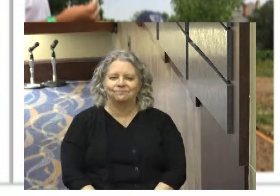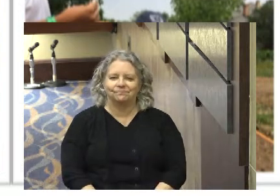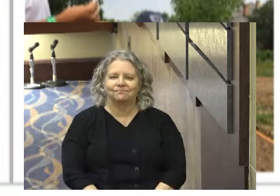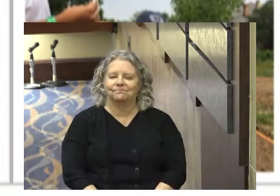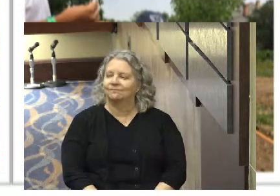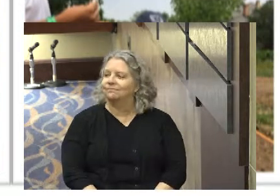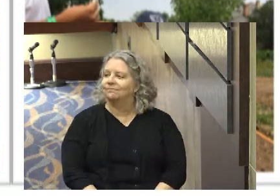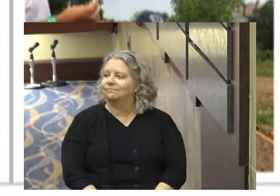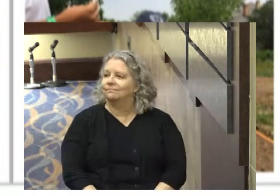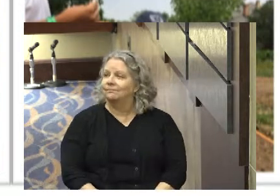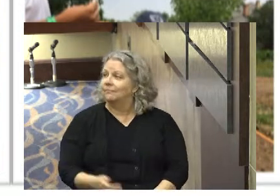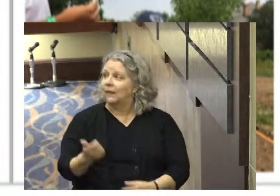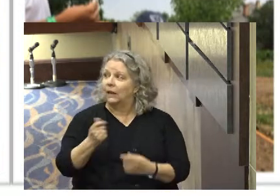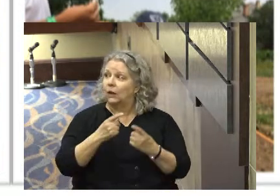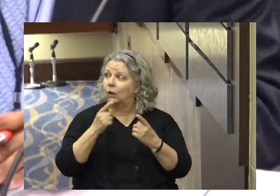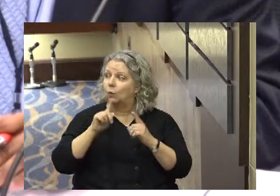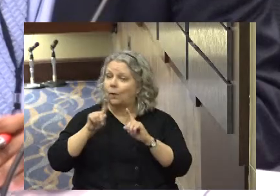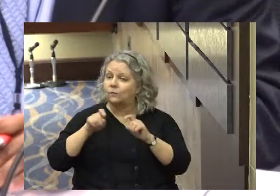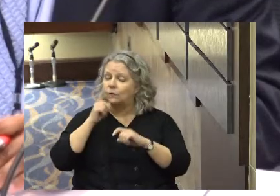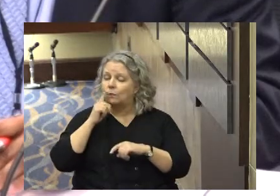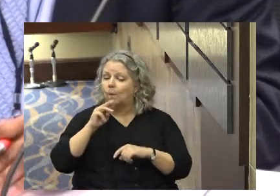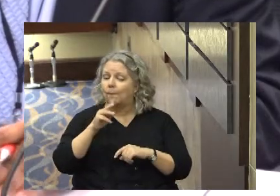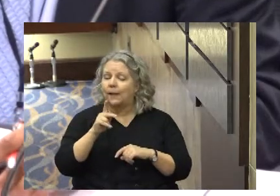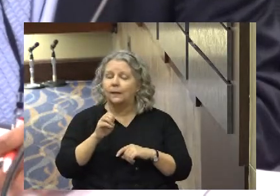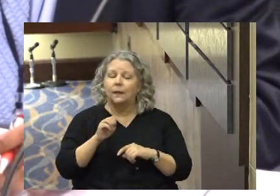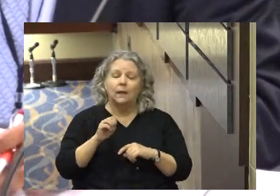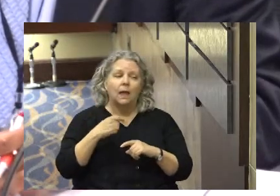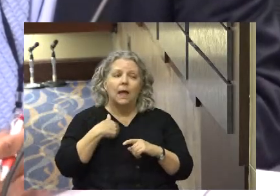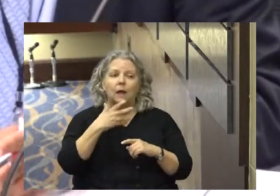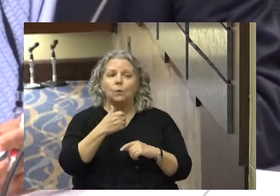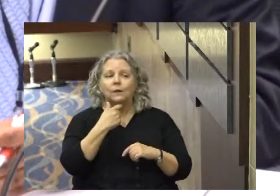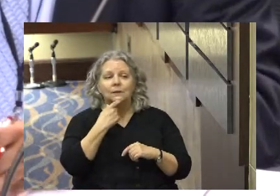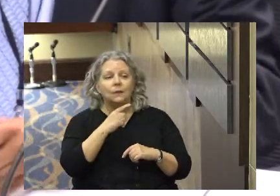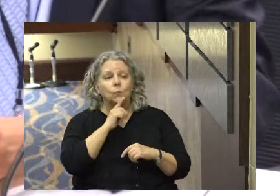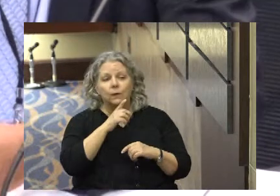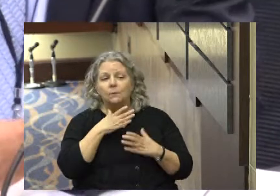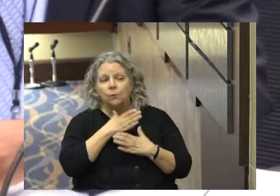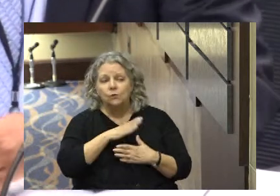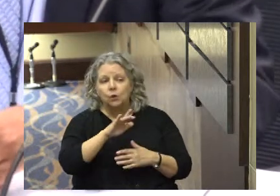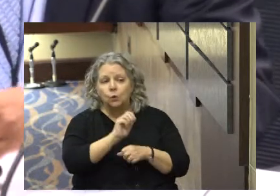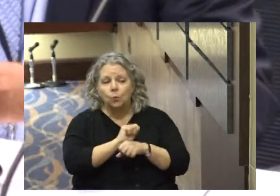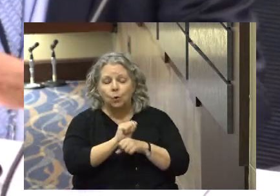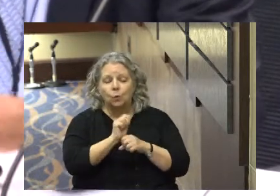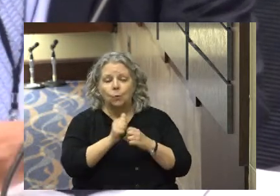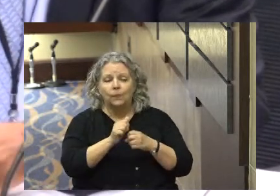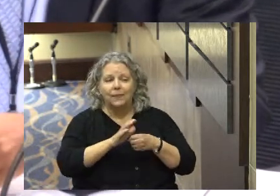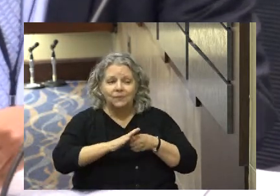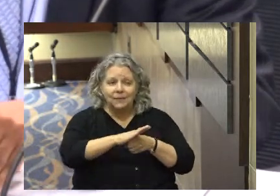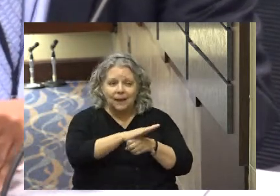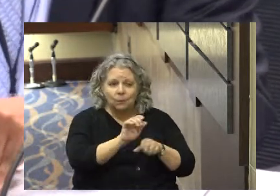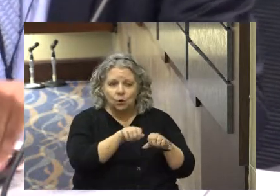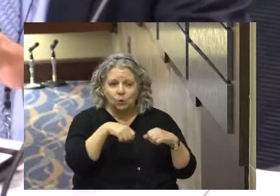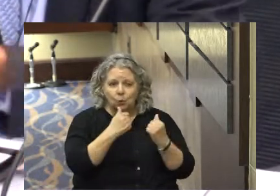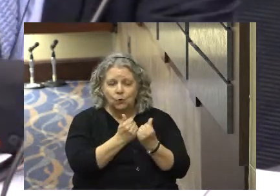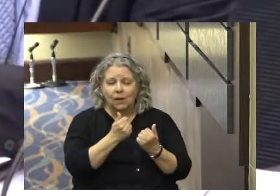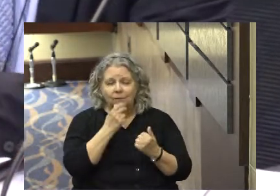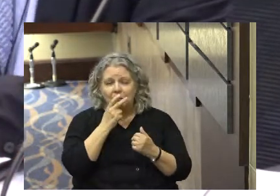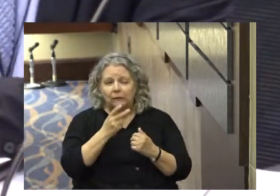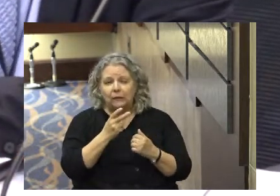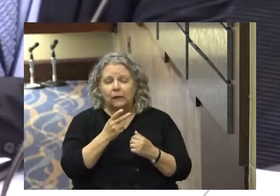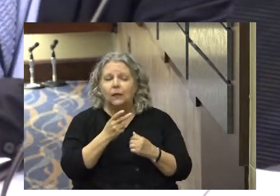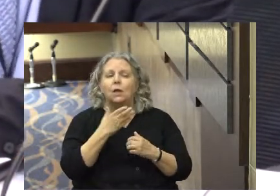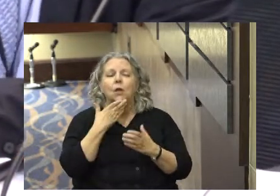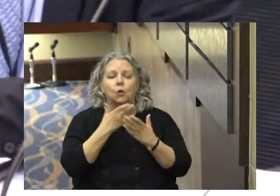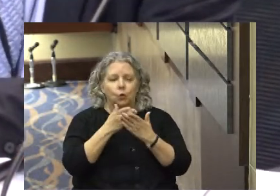Any questions for Mike? I just wanted to say, greatly appreciate the work y'all do with the neighborhood associations. I know I've seen some of that good work at